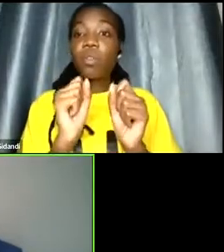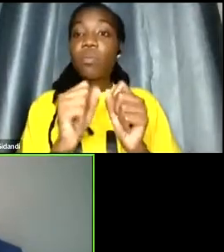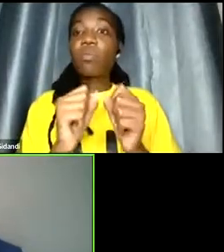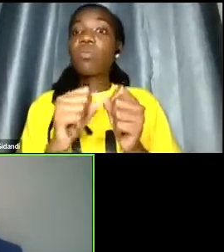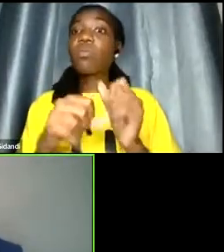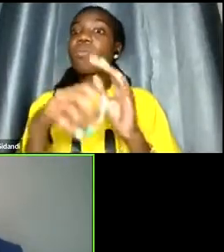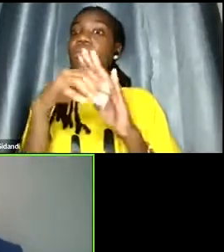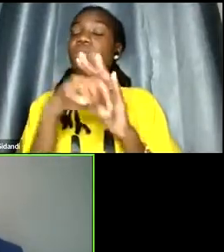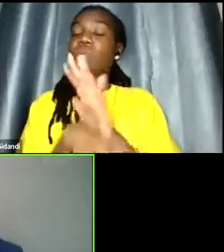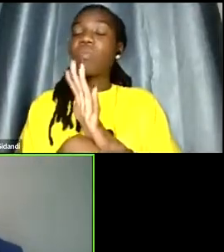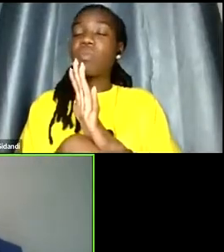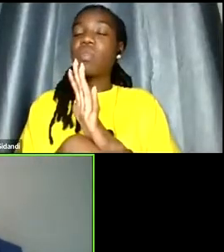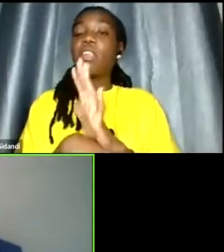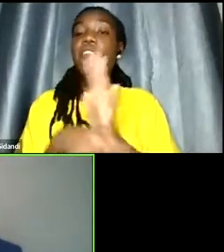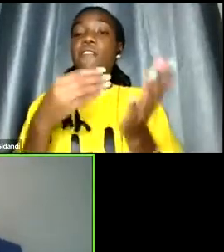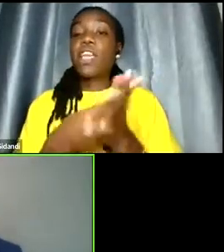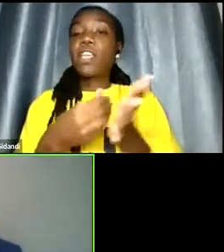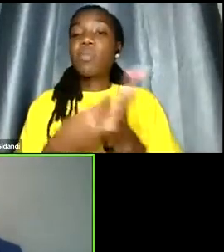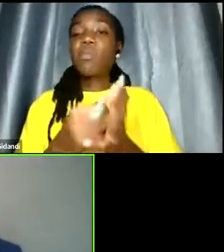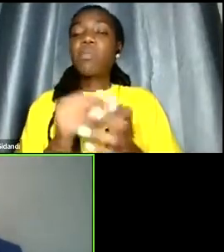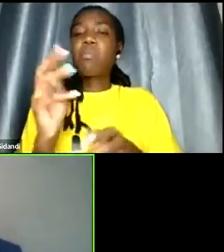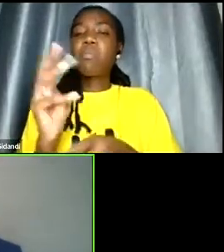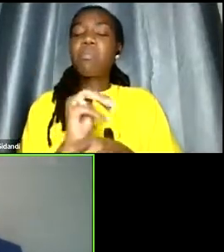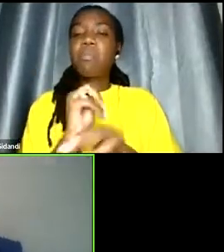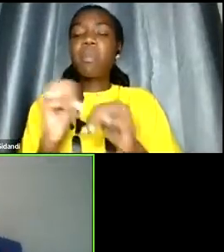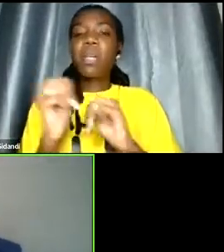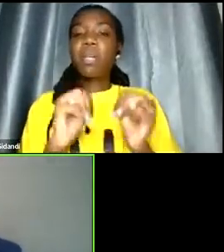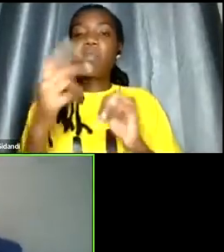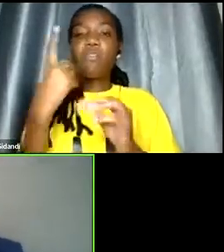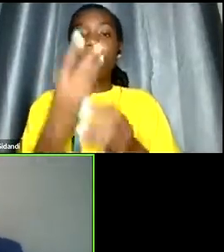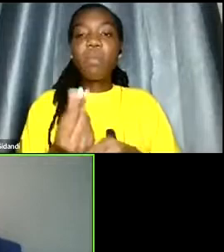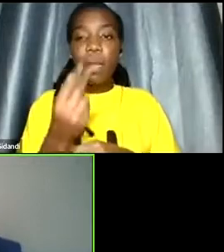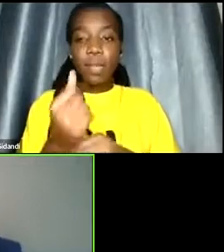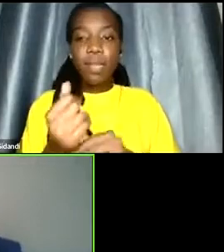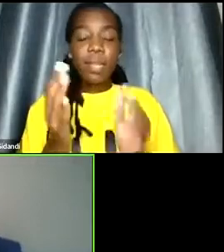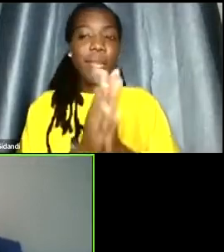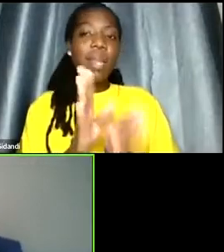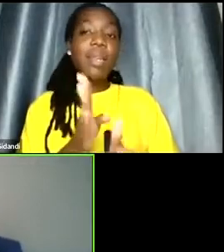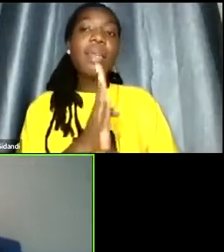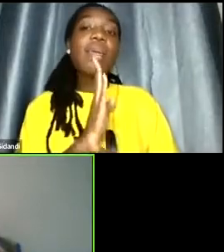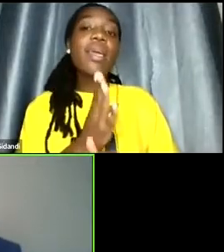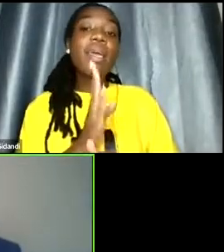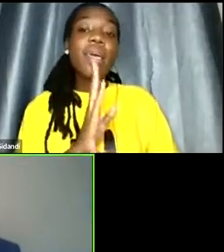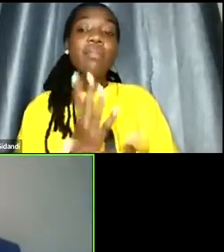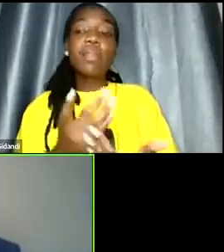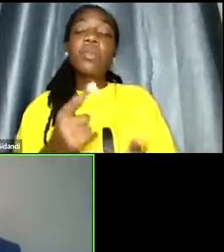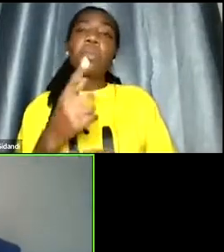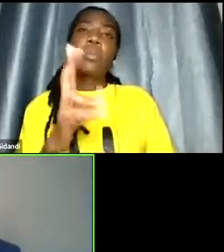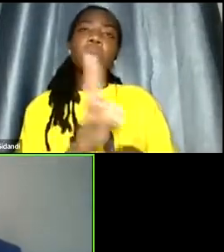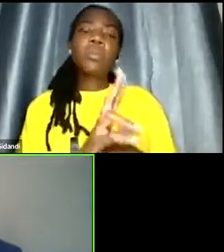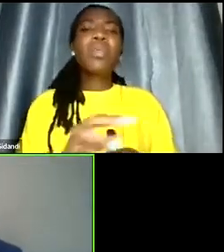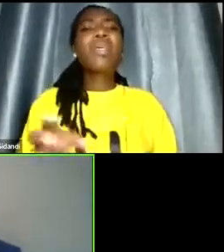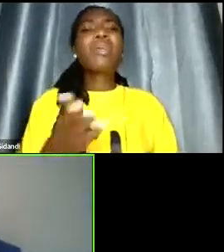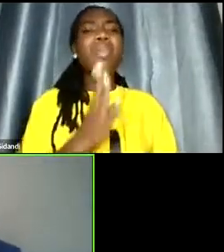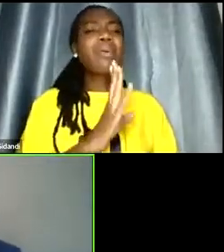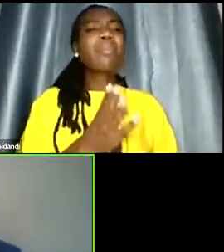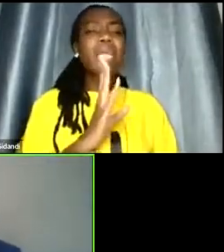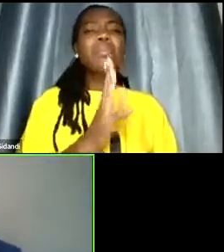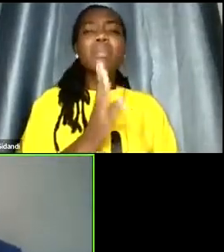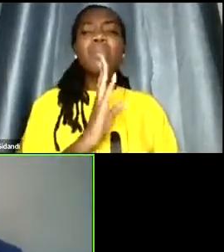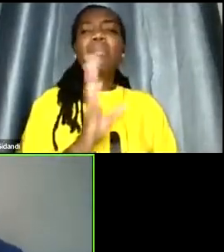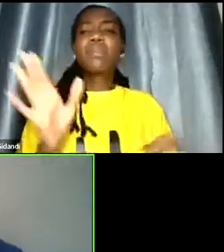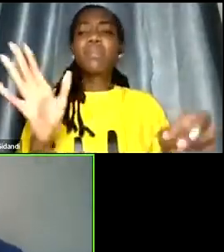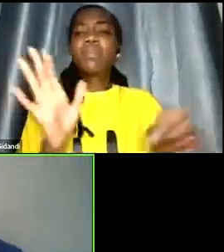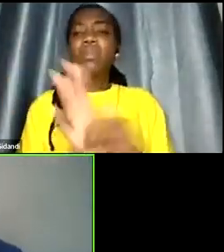mismanagement, mismanagement of money and debt, accumulation of unnecessary debt and toxic debt will inevitably lead